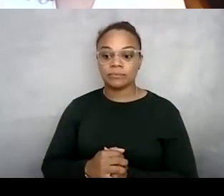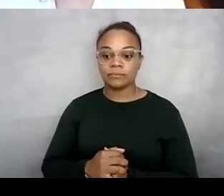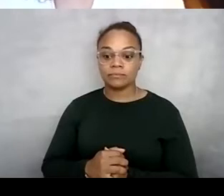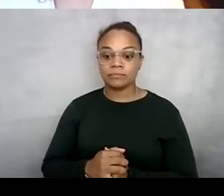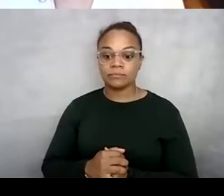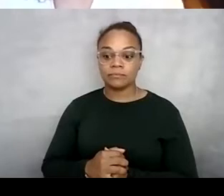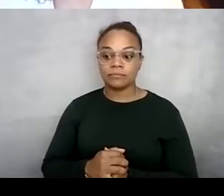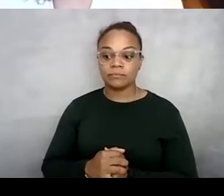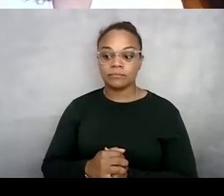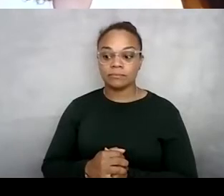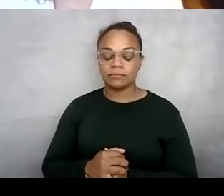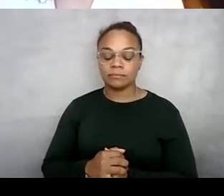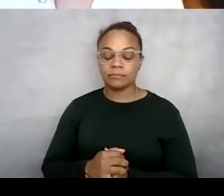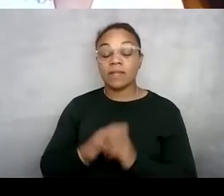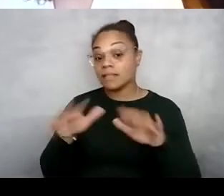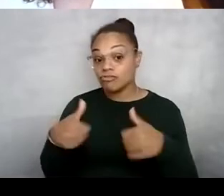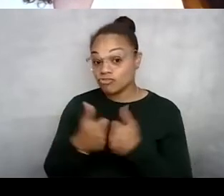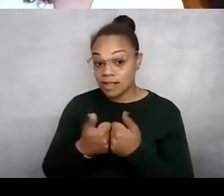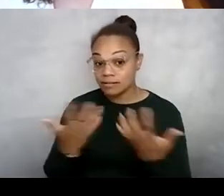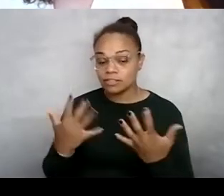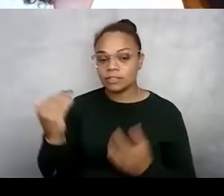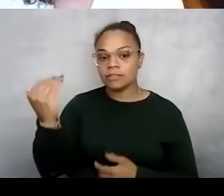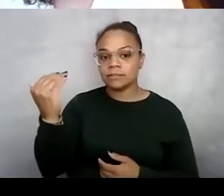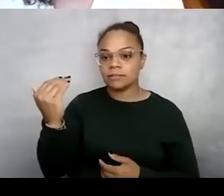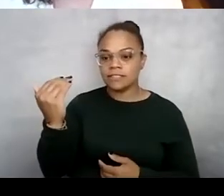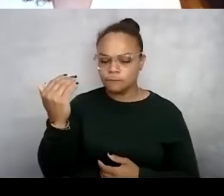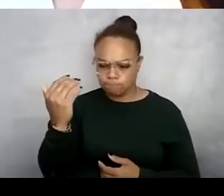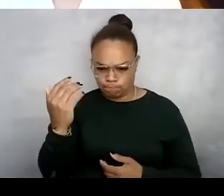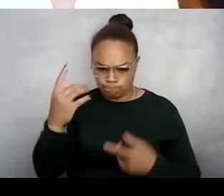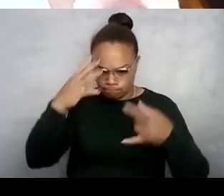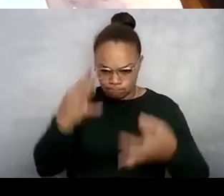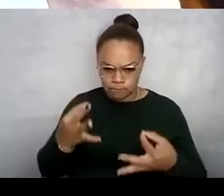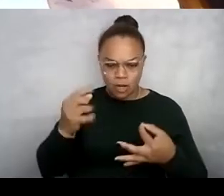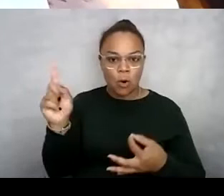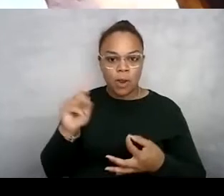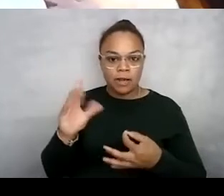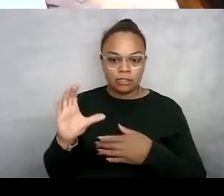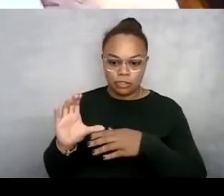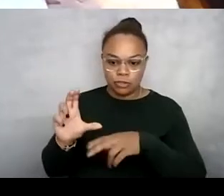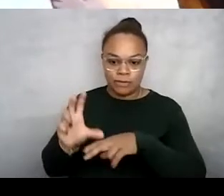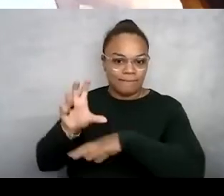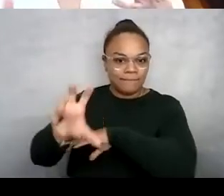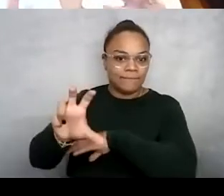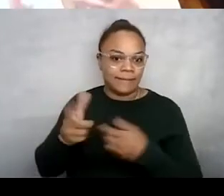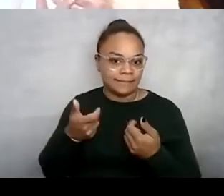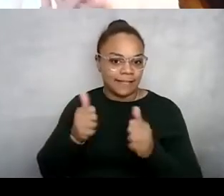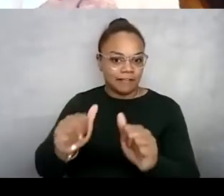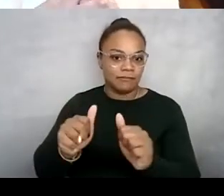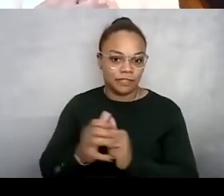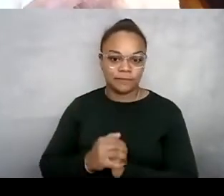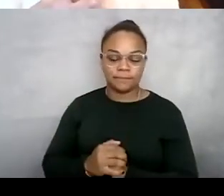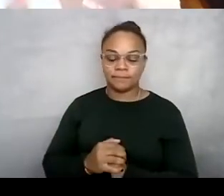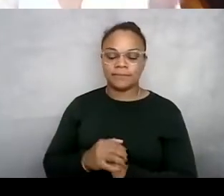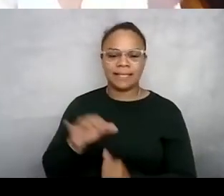is knowing where to put efforts. As Nadine said, there's